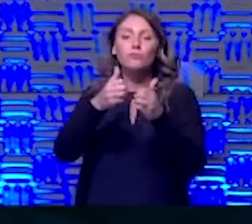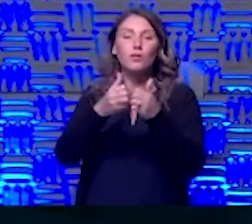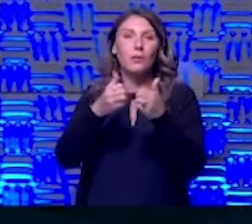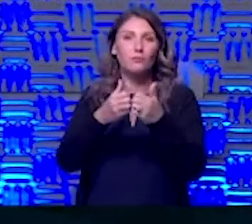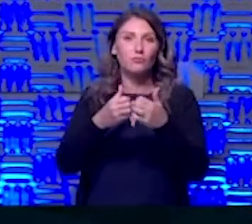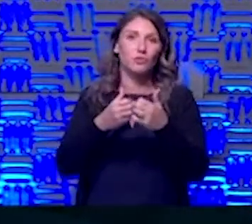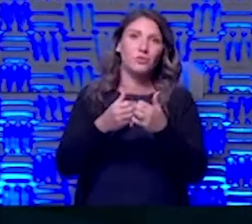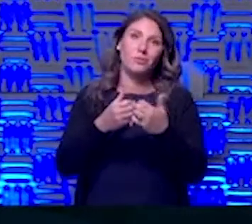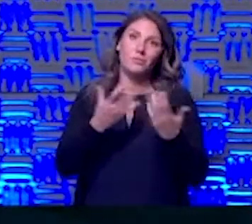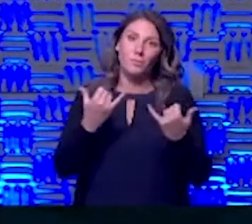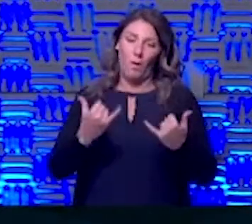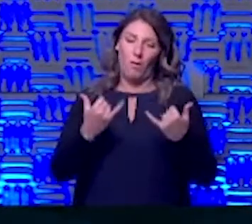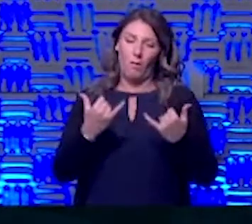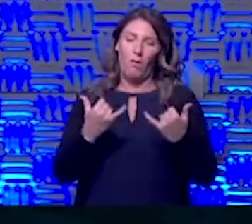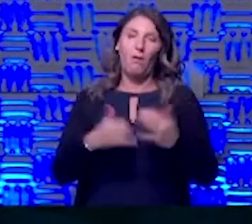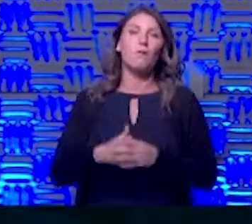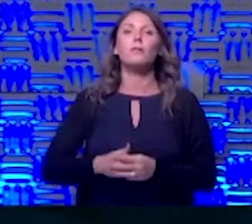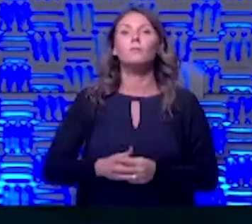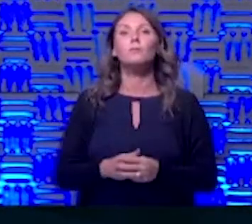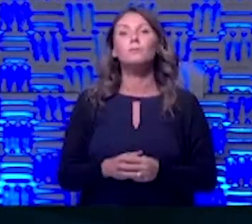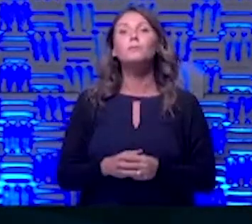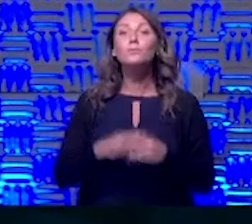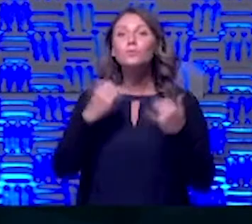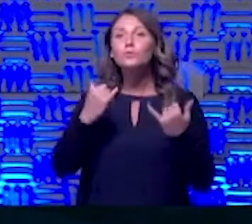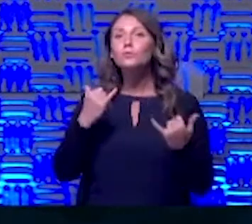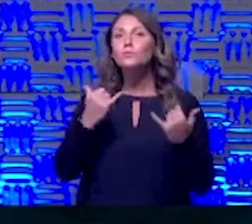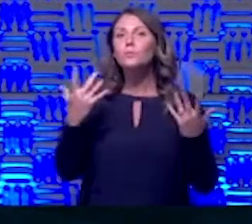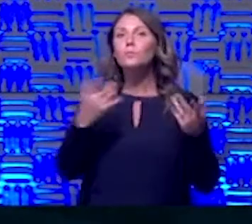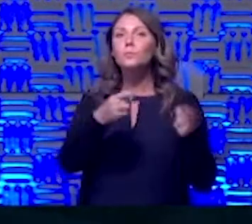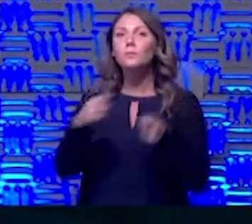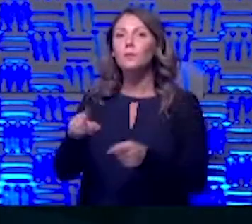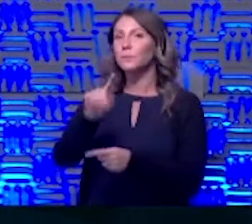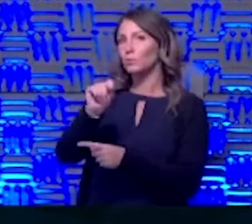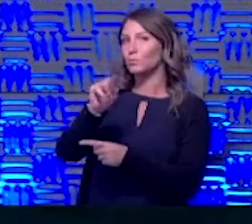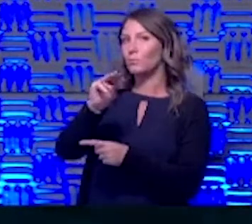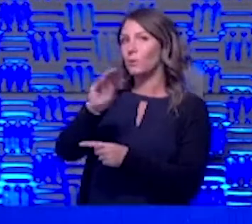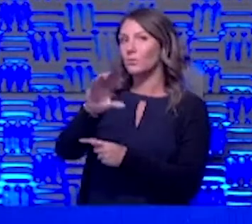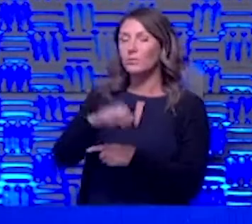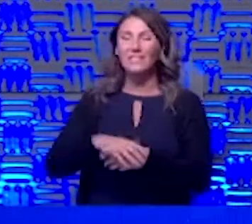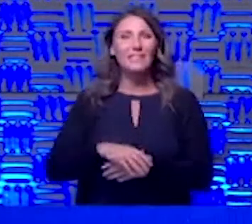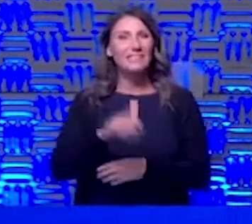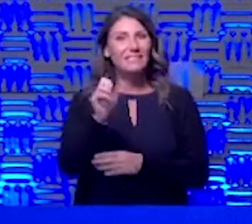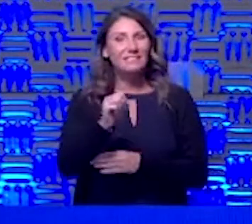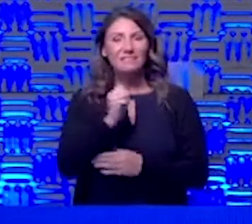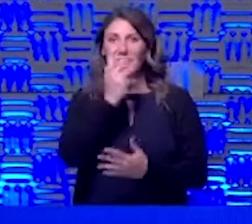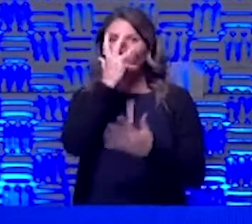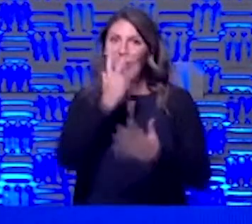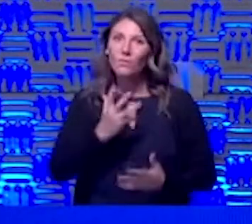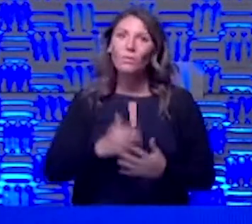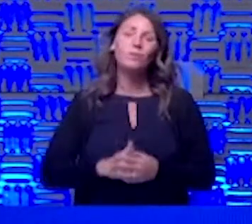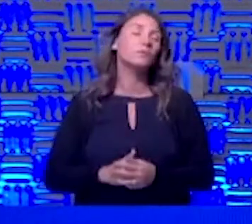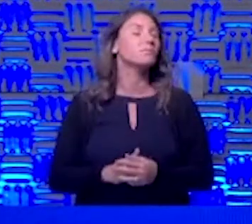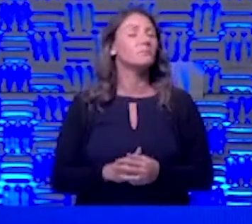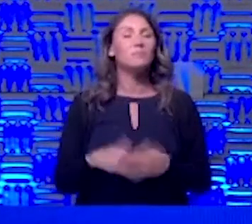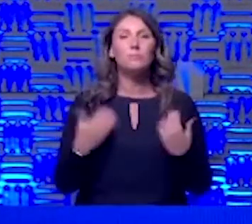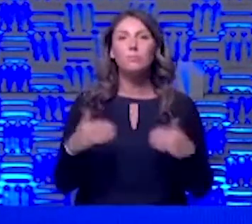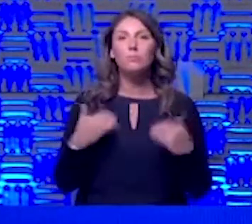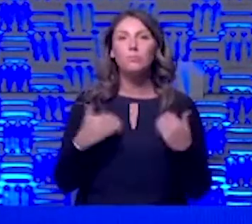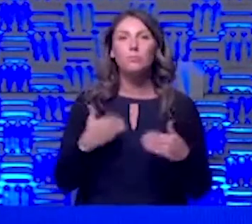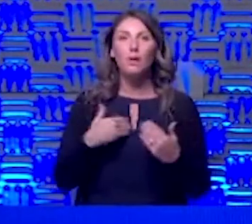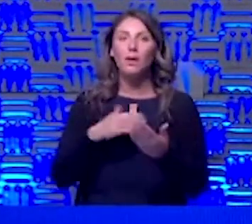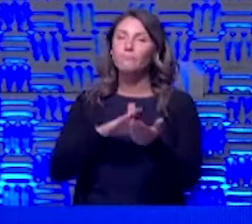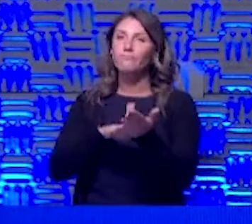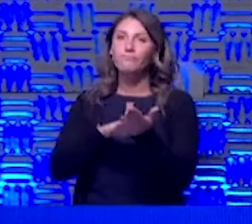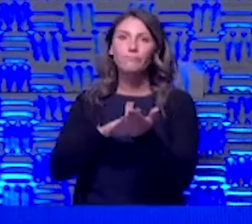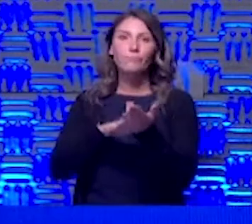currently. So that's kind of currently the highlights here at Truman. Yeah, and that's unfortunate. And boy, I just totally